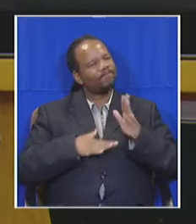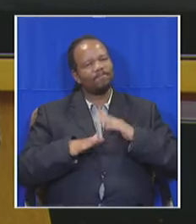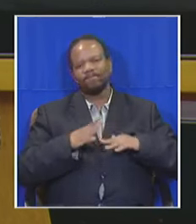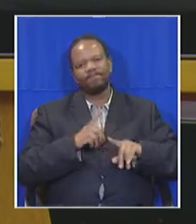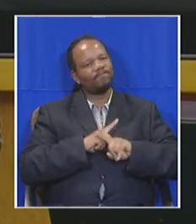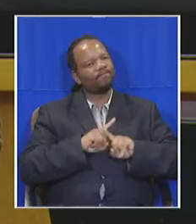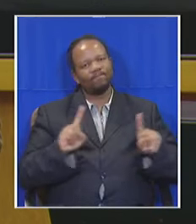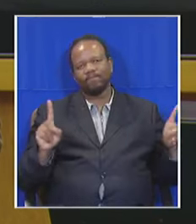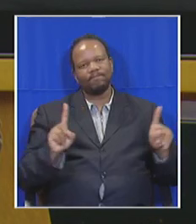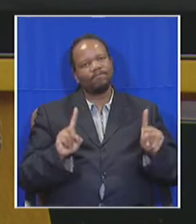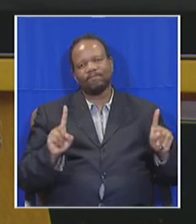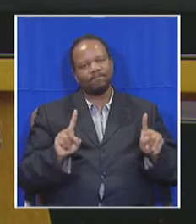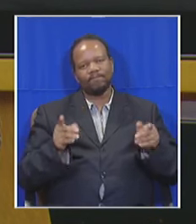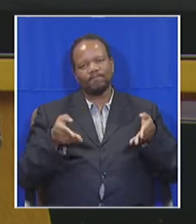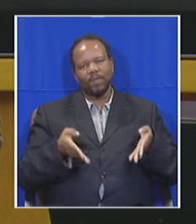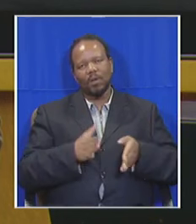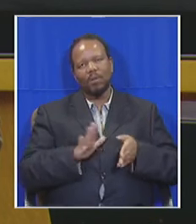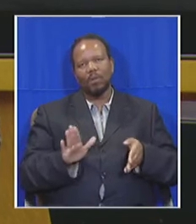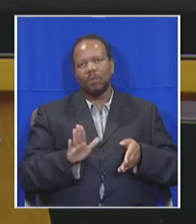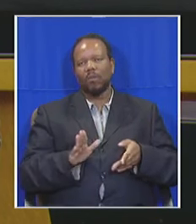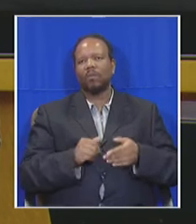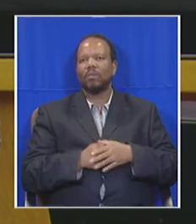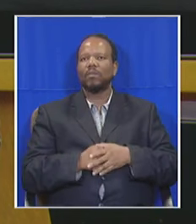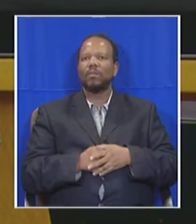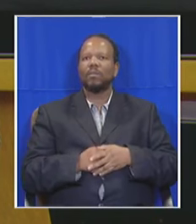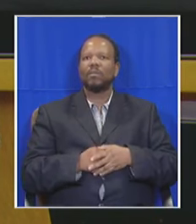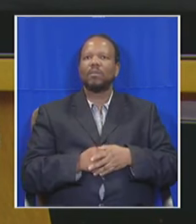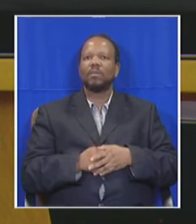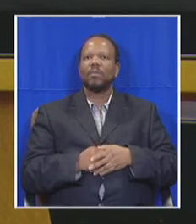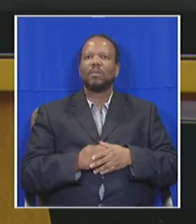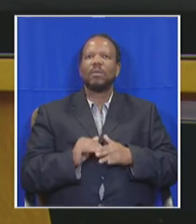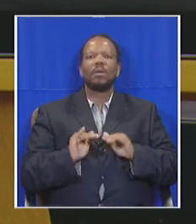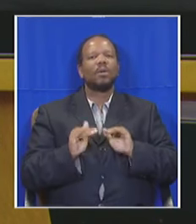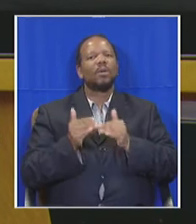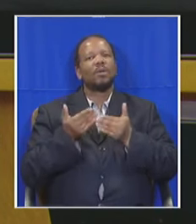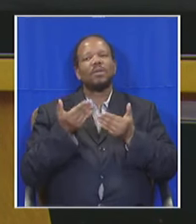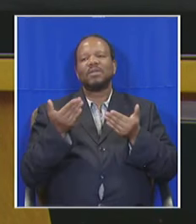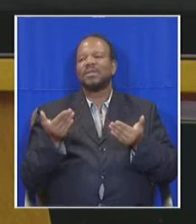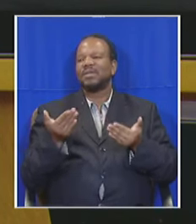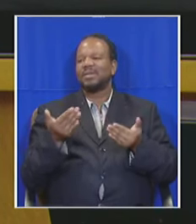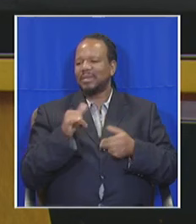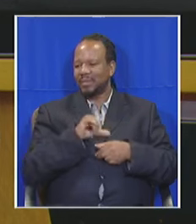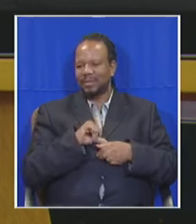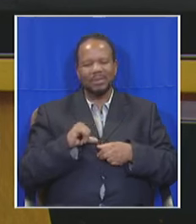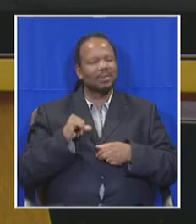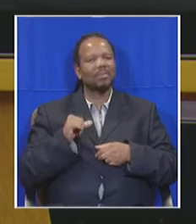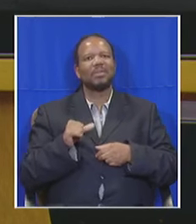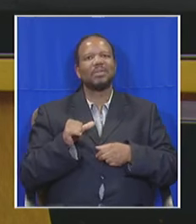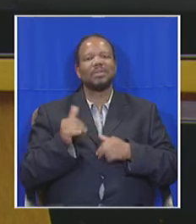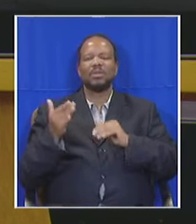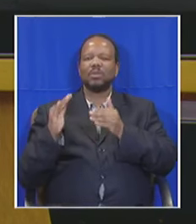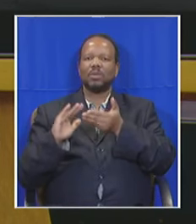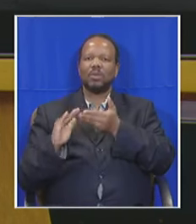age. And I wonder if these tendencies in our society is not reflected in